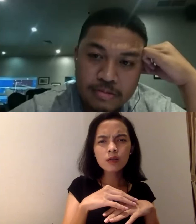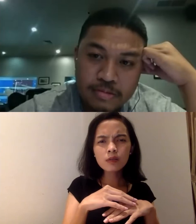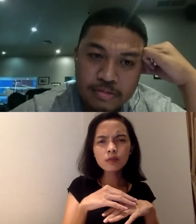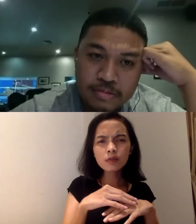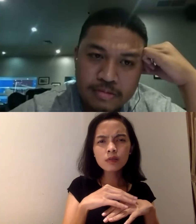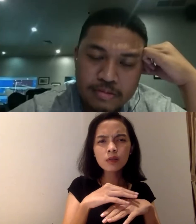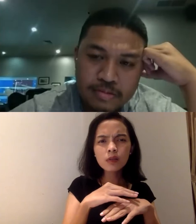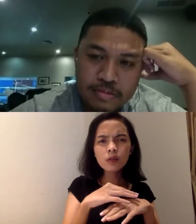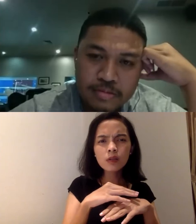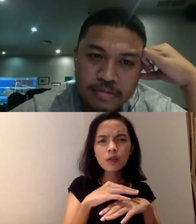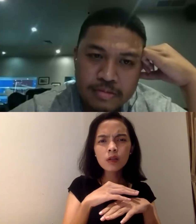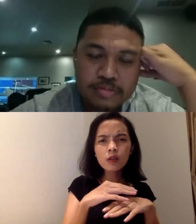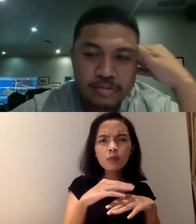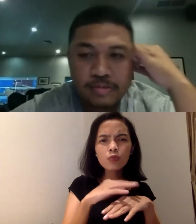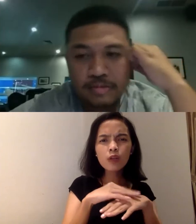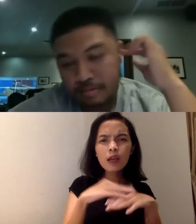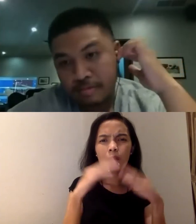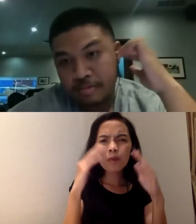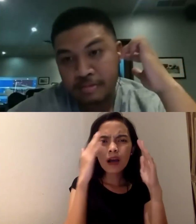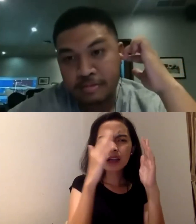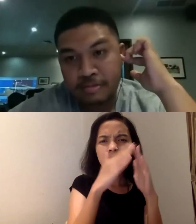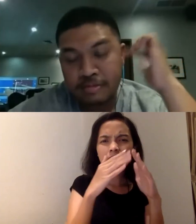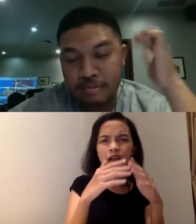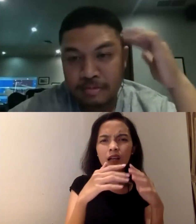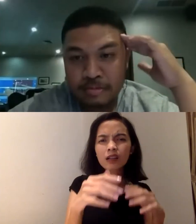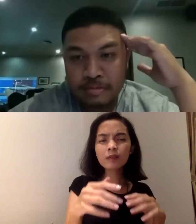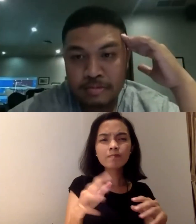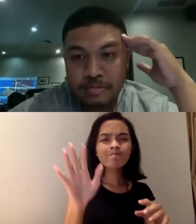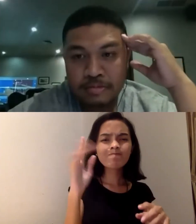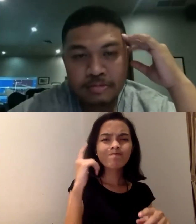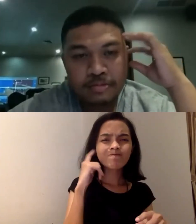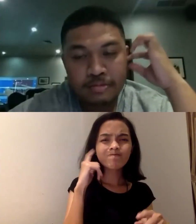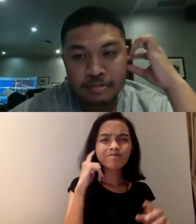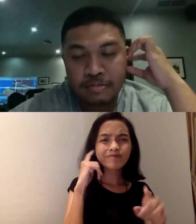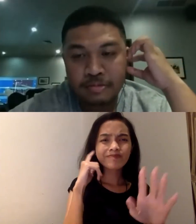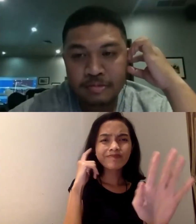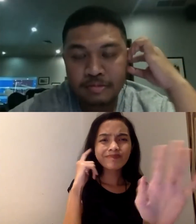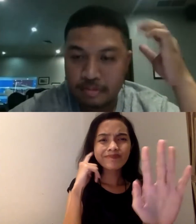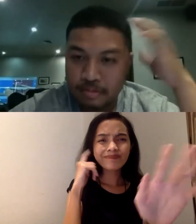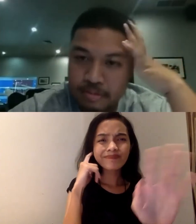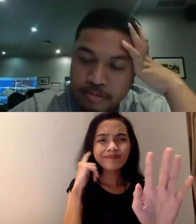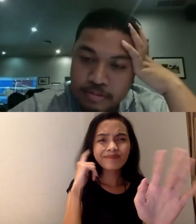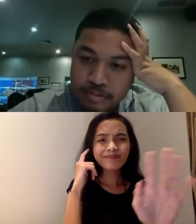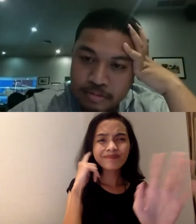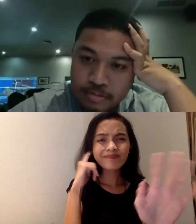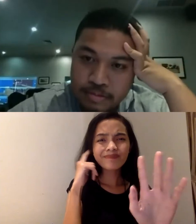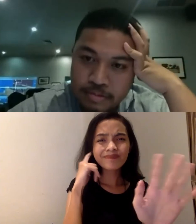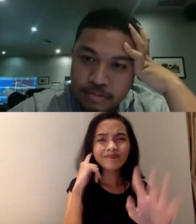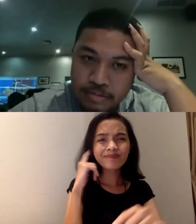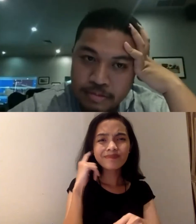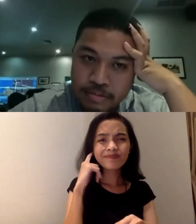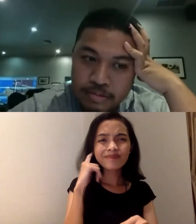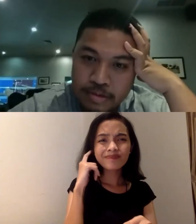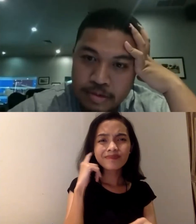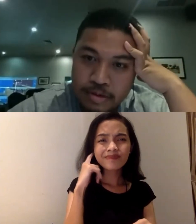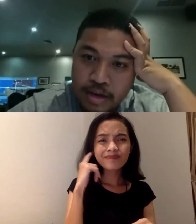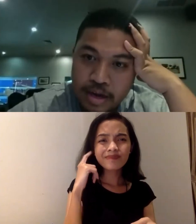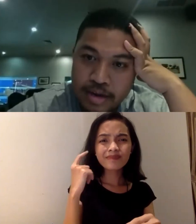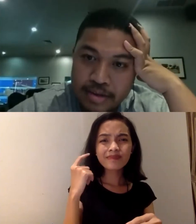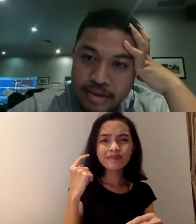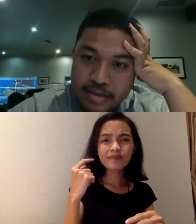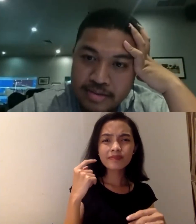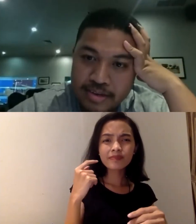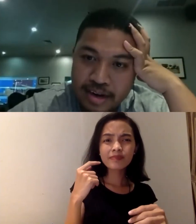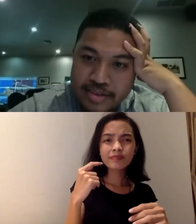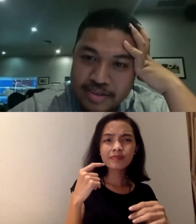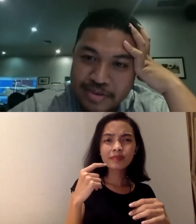Makassar culture and Jakarta culture is different, or is it something else? yeah, I